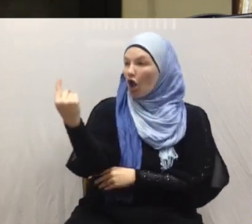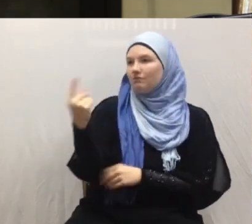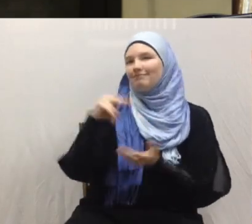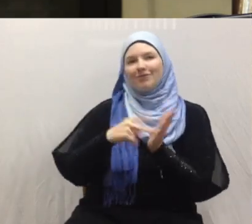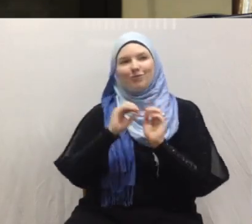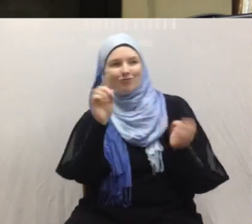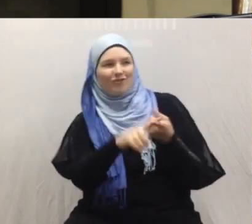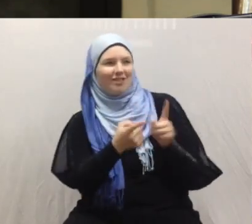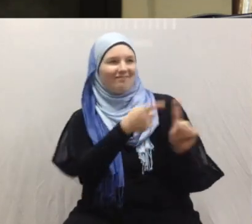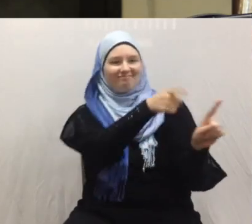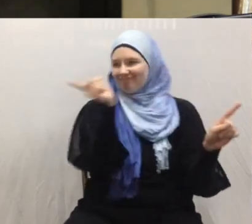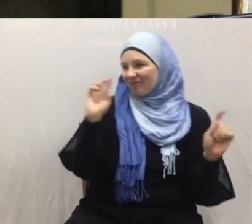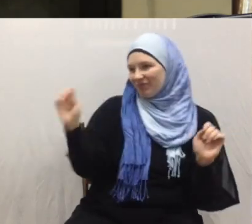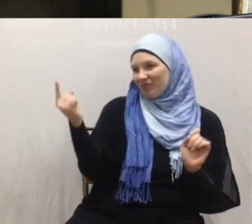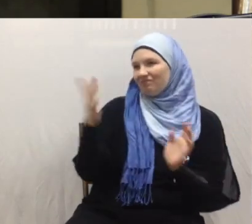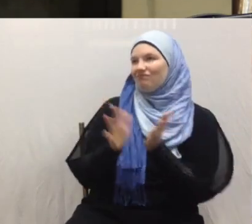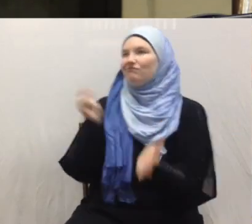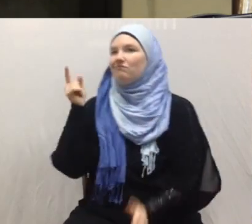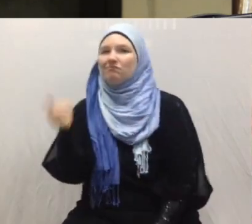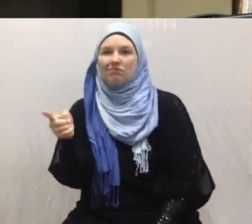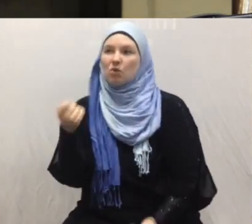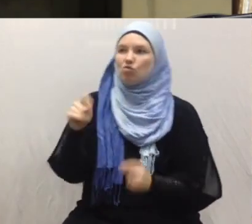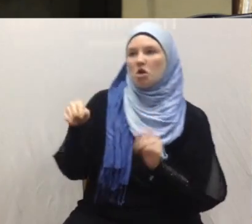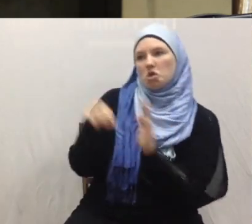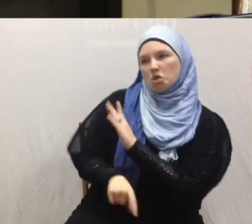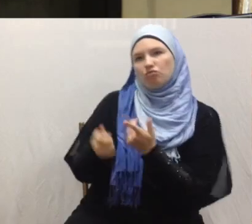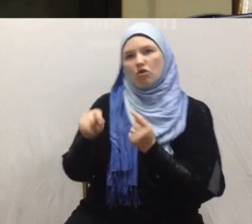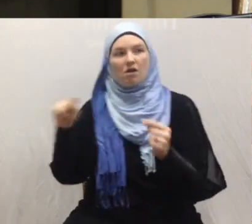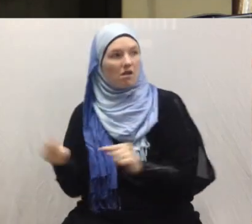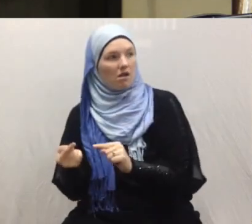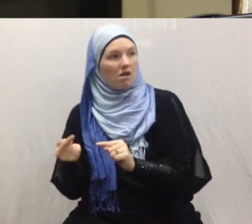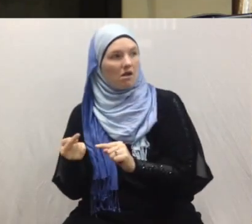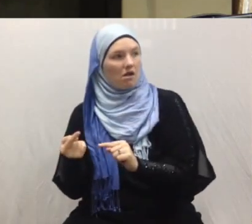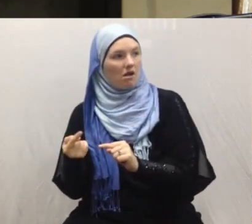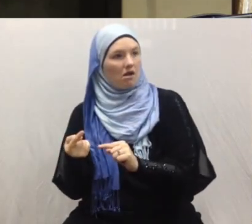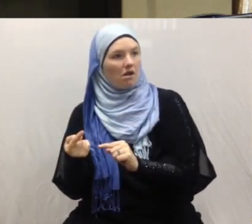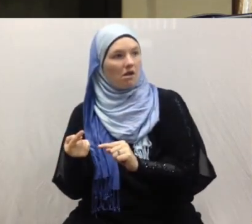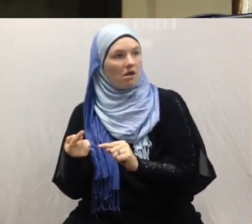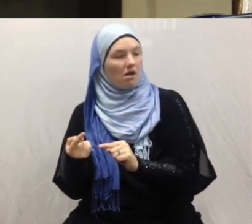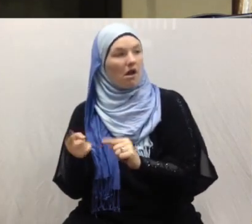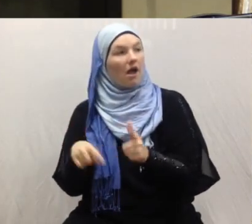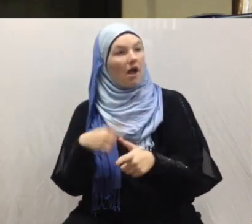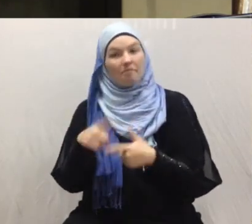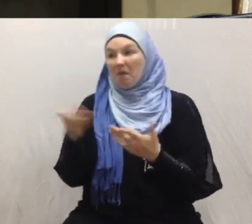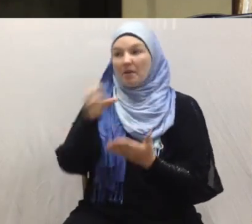Don't kill him, don't hurt him, and if you do, don't expect the Muslims to stand with you.